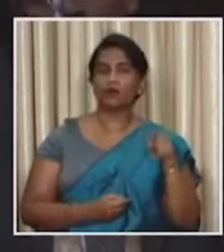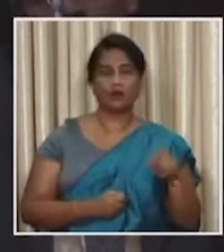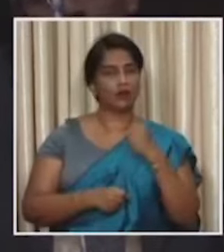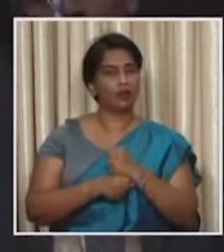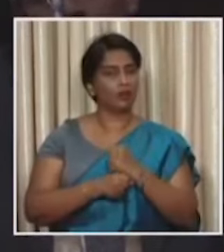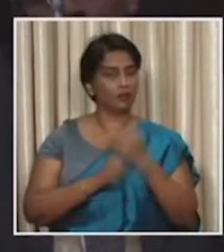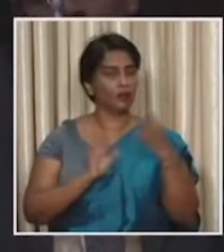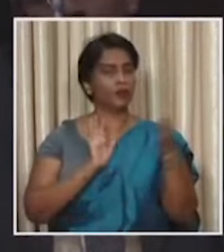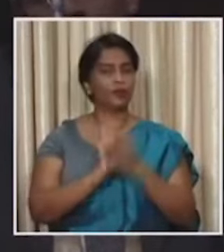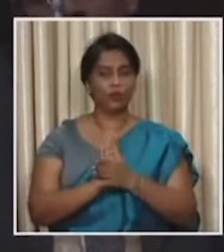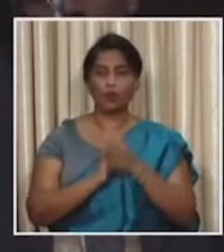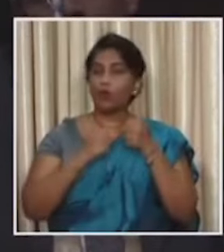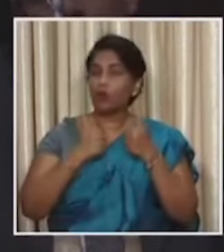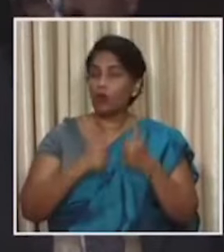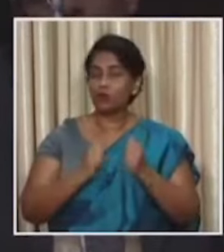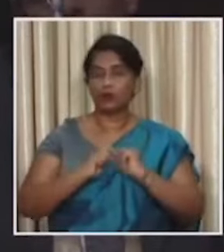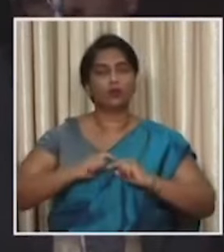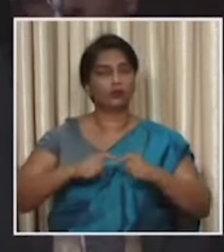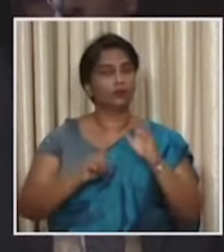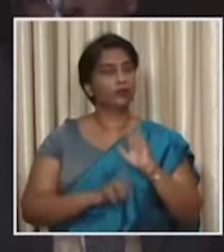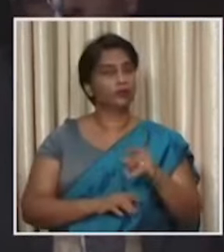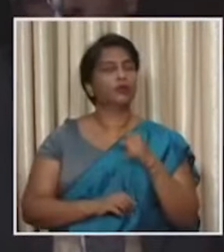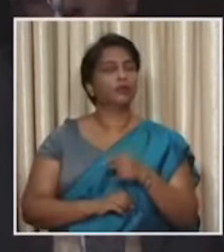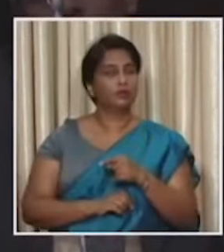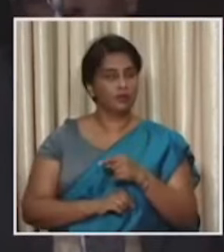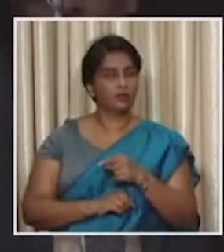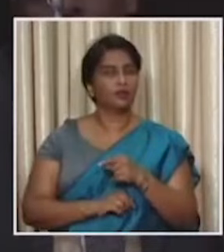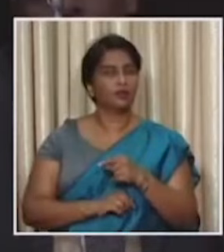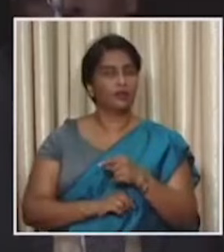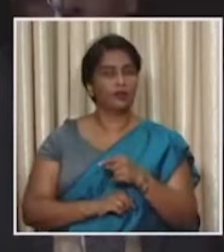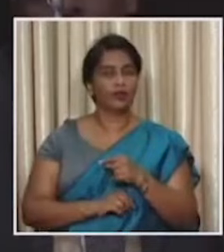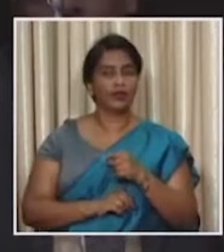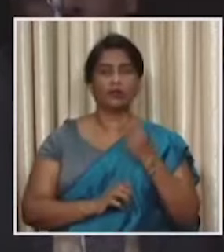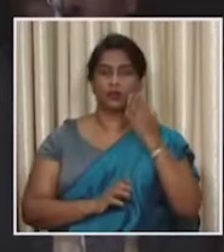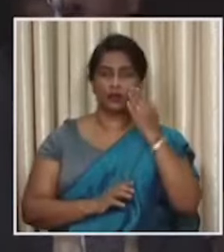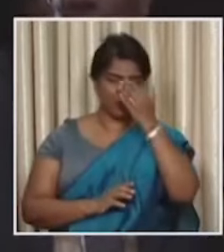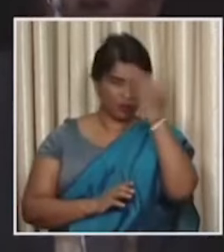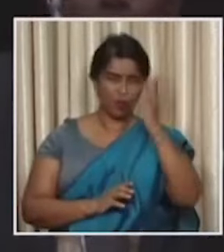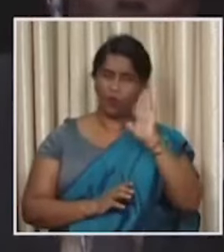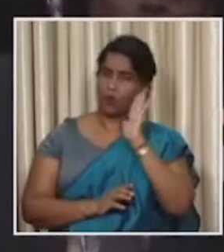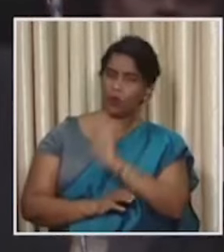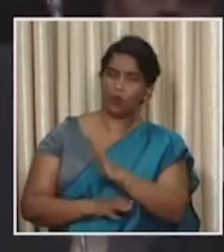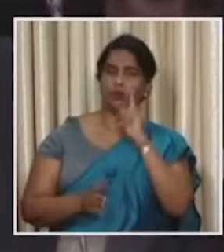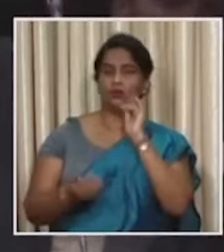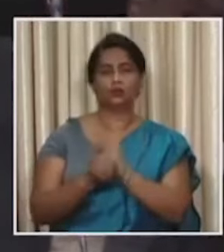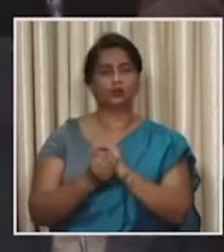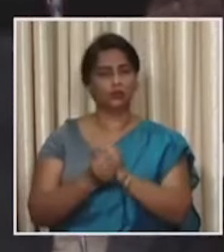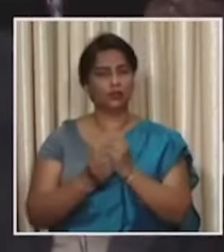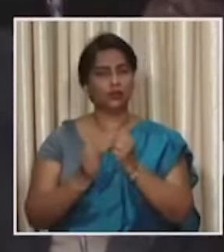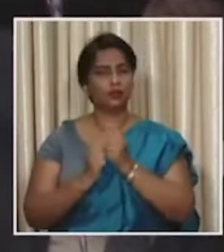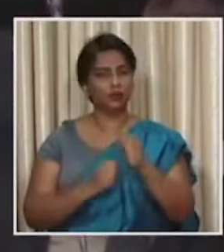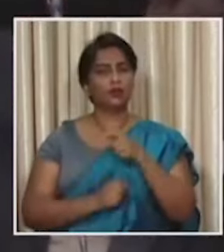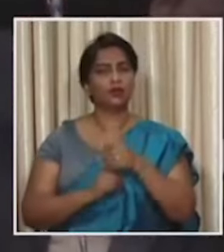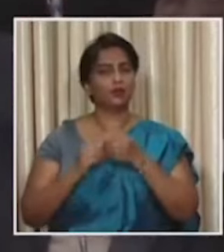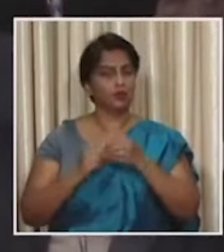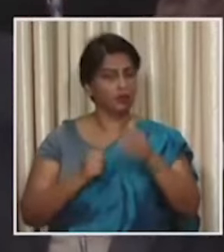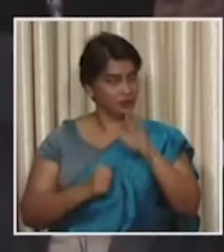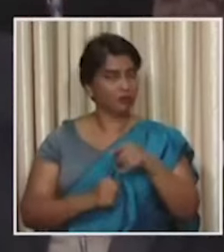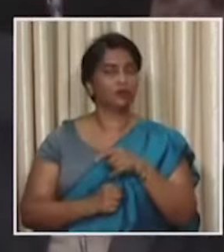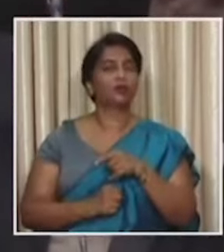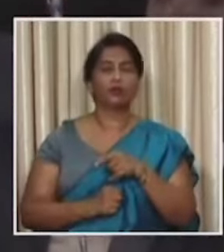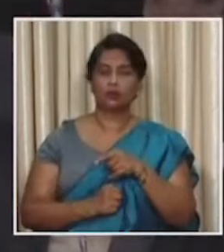as long as the Tamil identity was protected, we felt that a Sri Lankan all-encompassing identity is